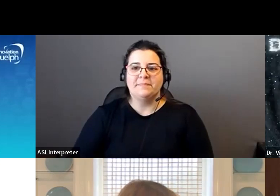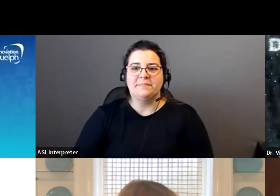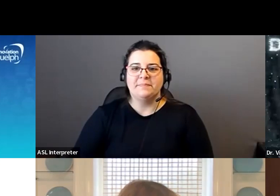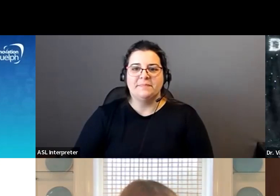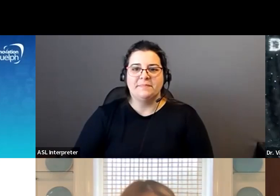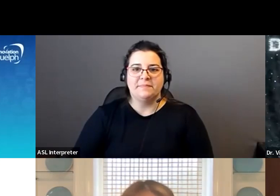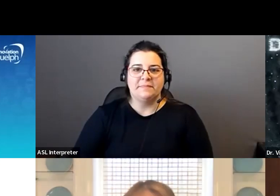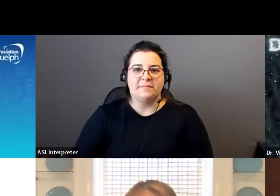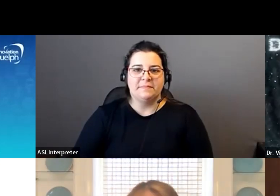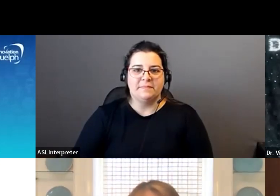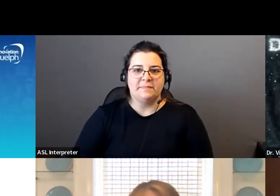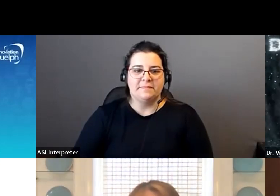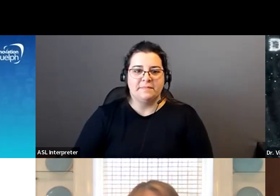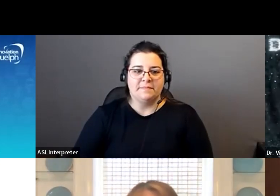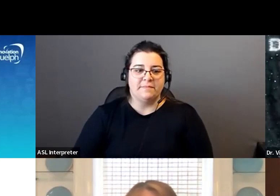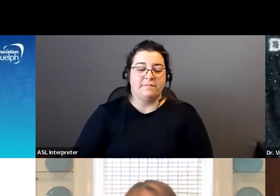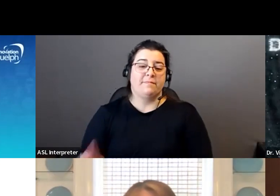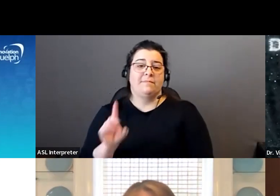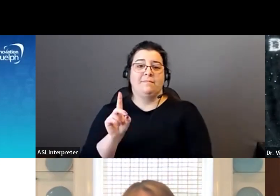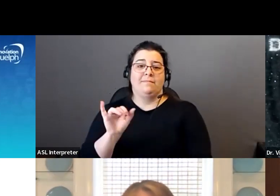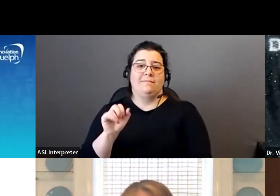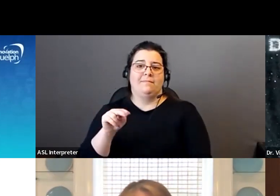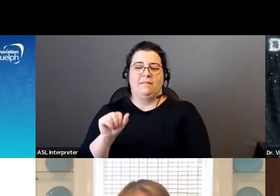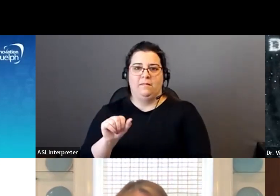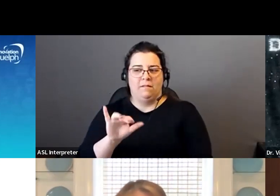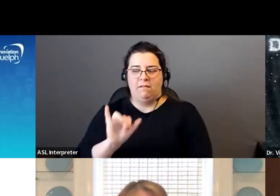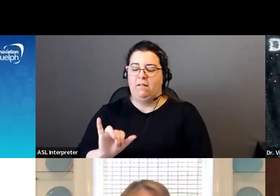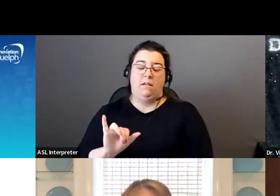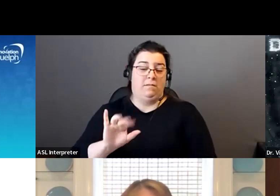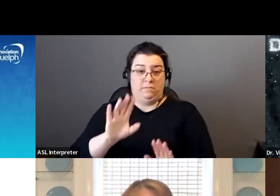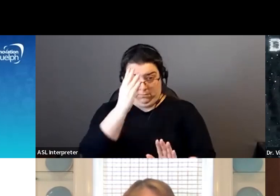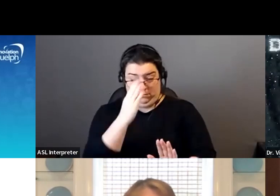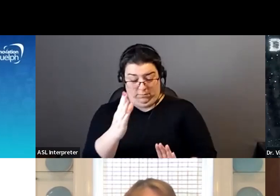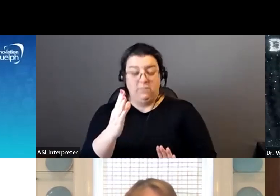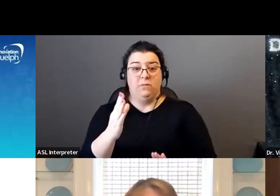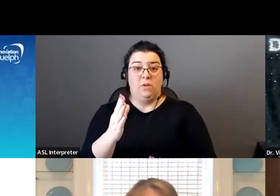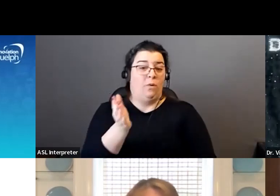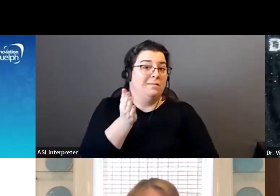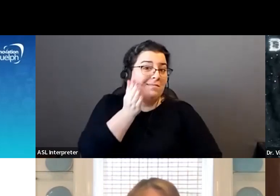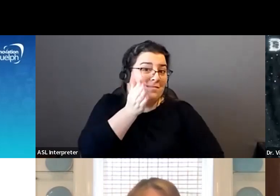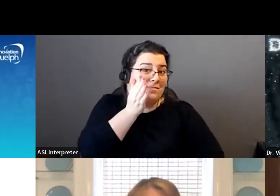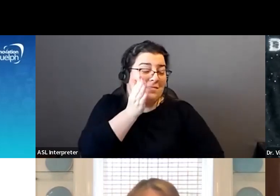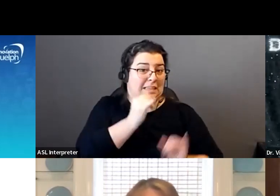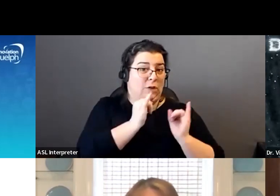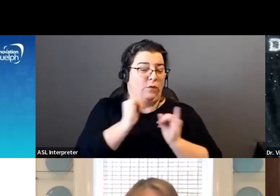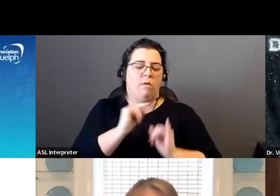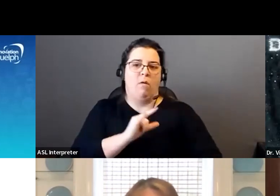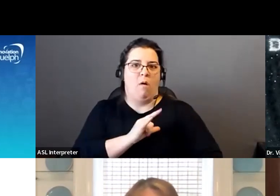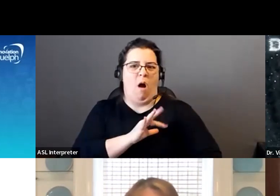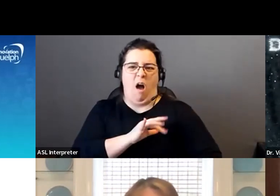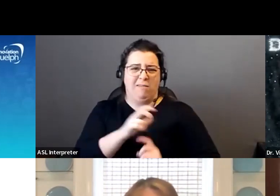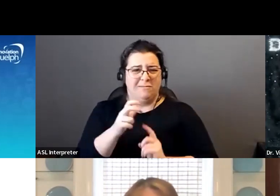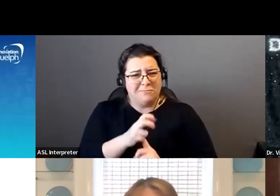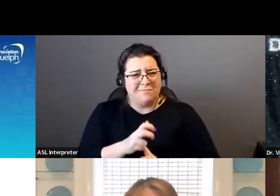Well, first of all, that's just absolutely fabulous about those upcoming interviews. Yeah, that's going to be something.